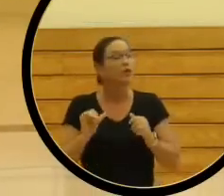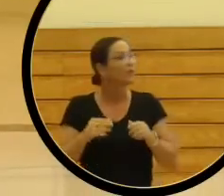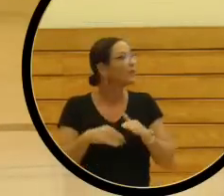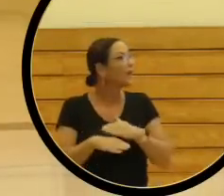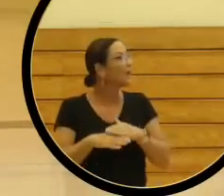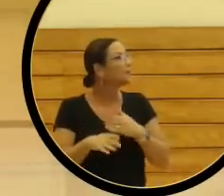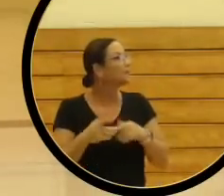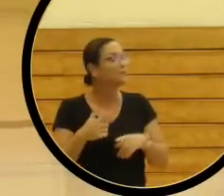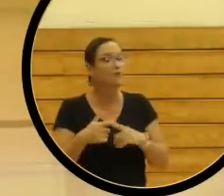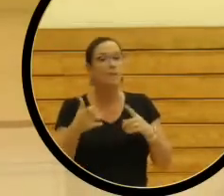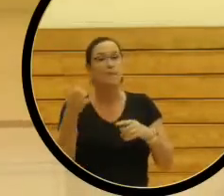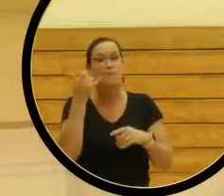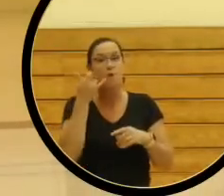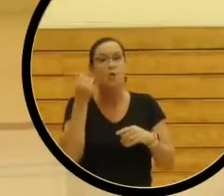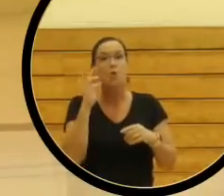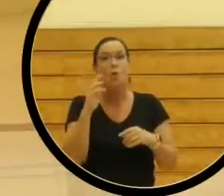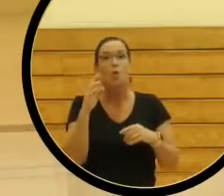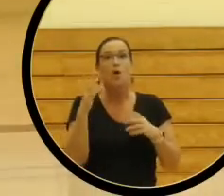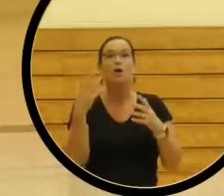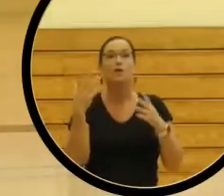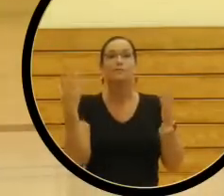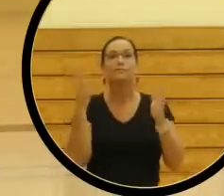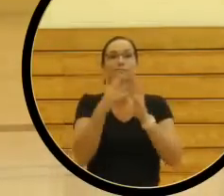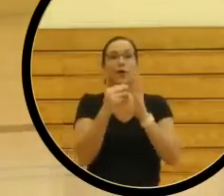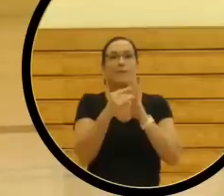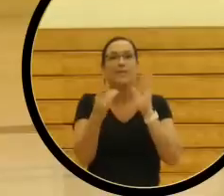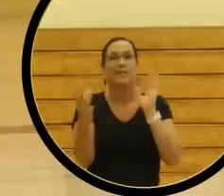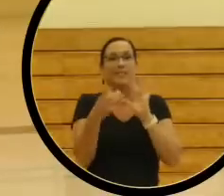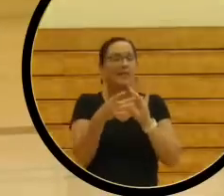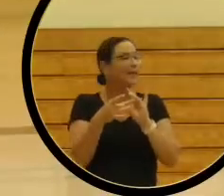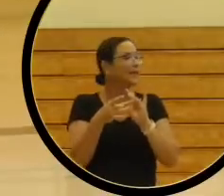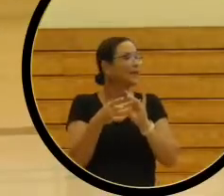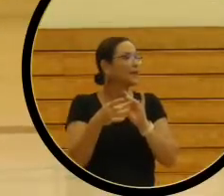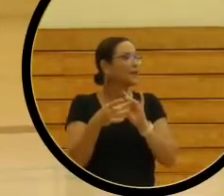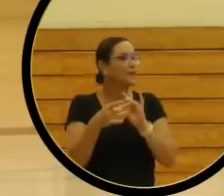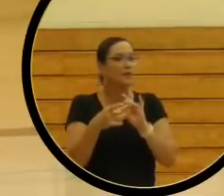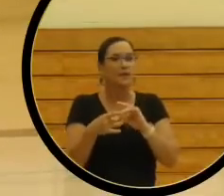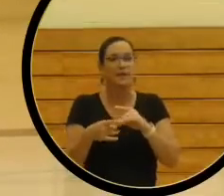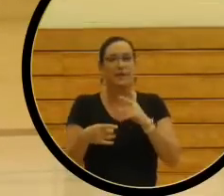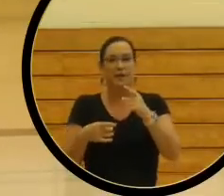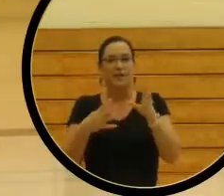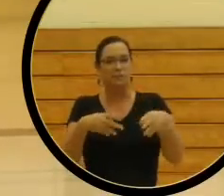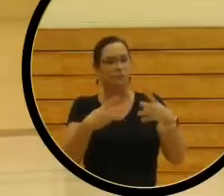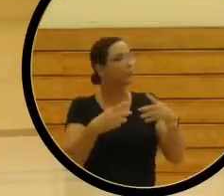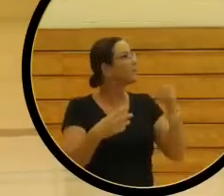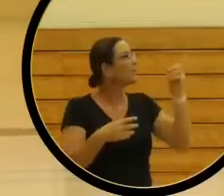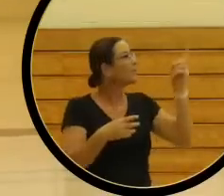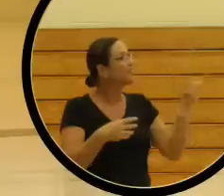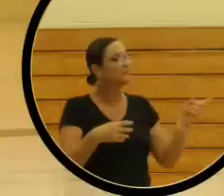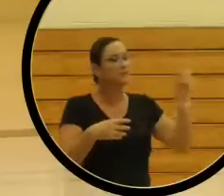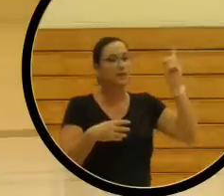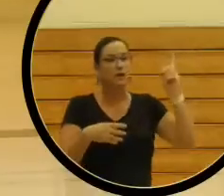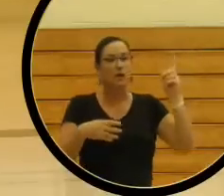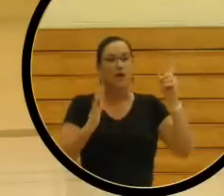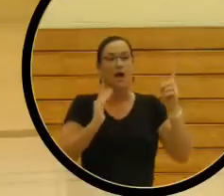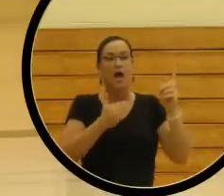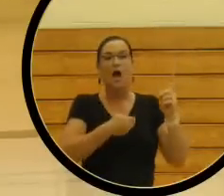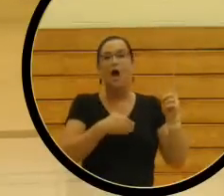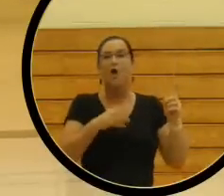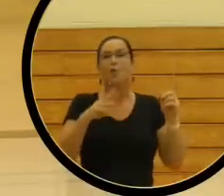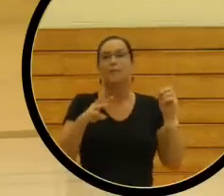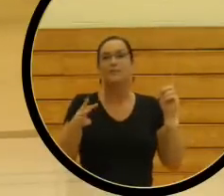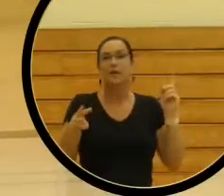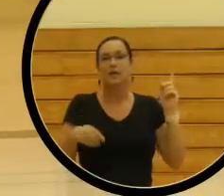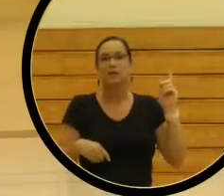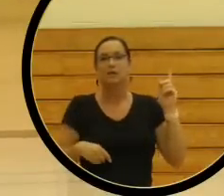you can take down the links. It's also, if you're scrolling, this is our website, Civil Defense webpage on